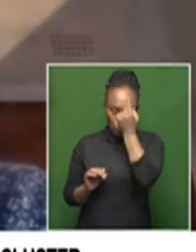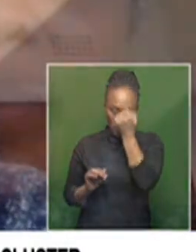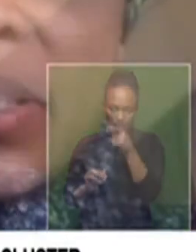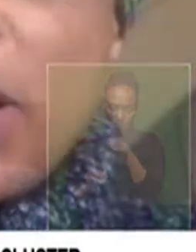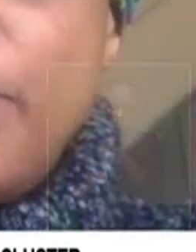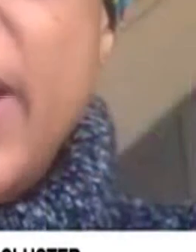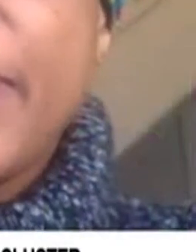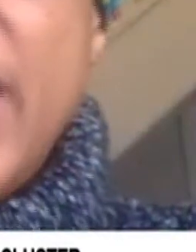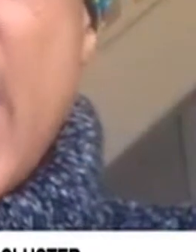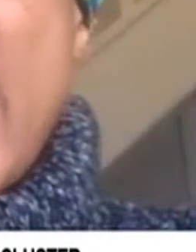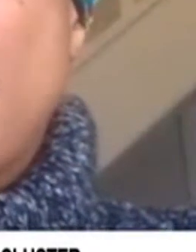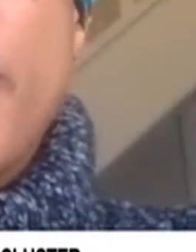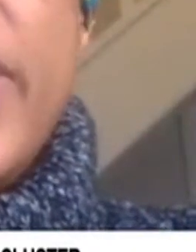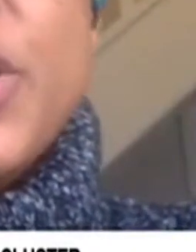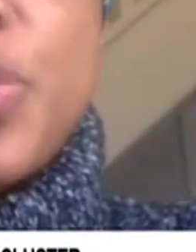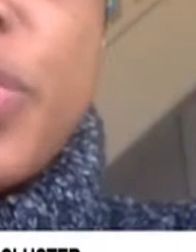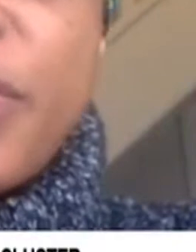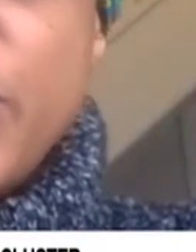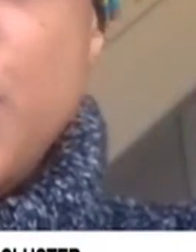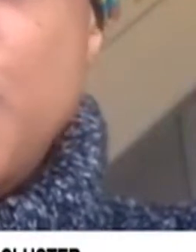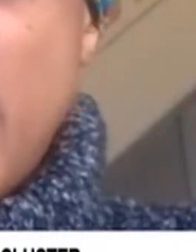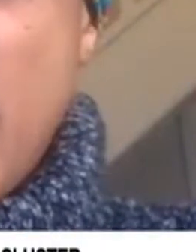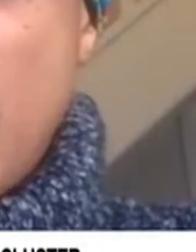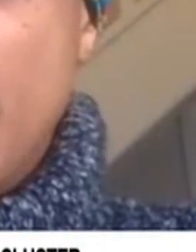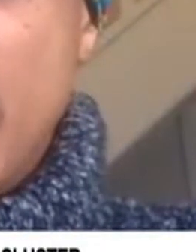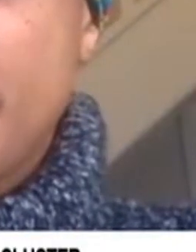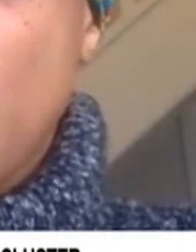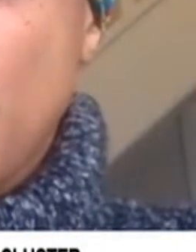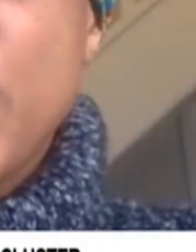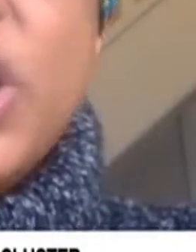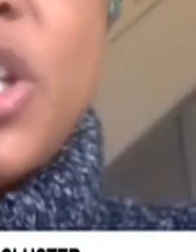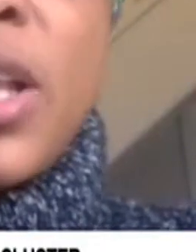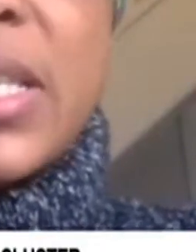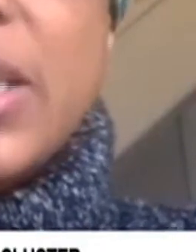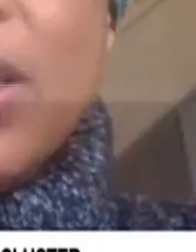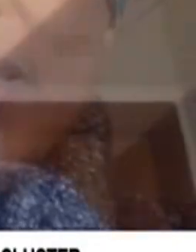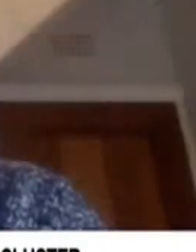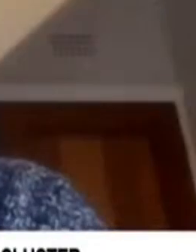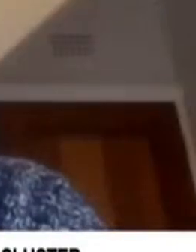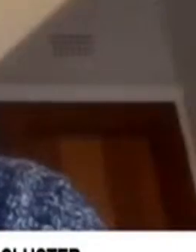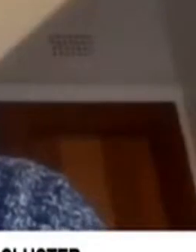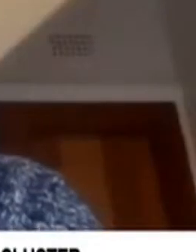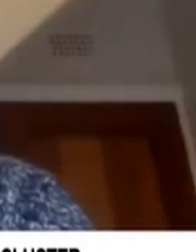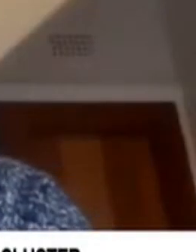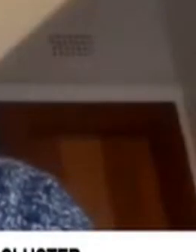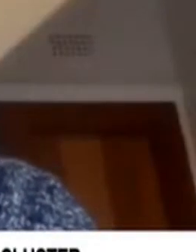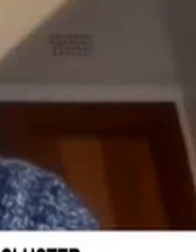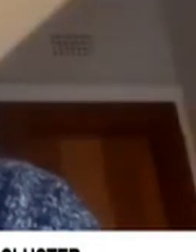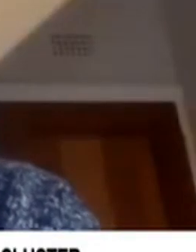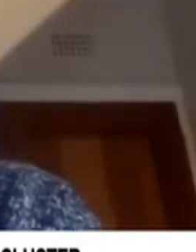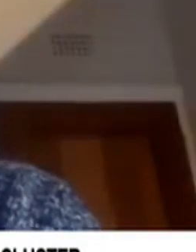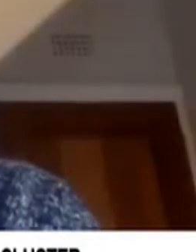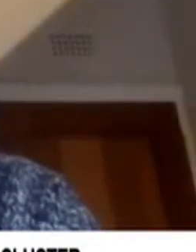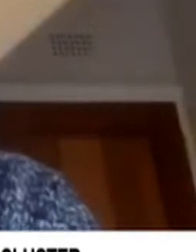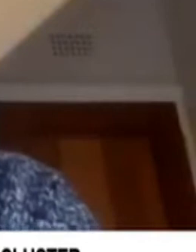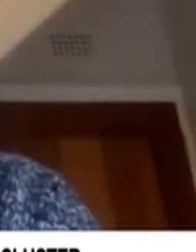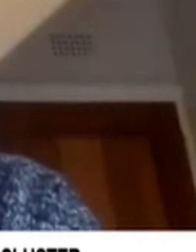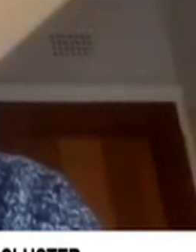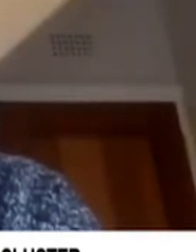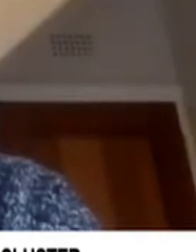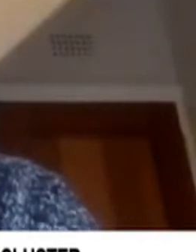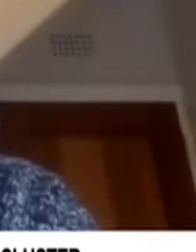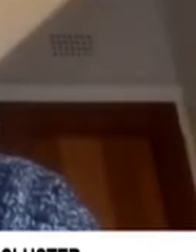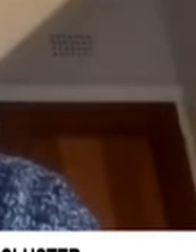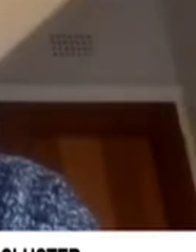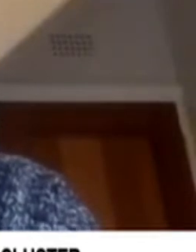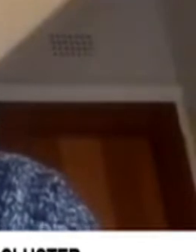gets done by SAHPRA. We're ready to move on to our questions answer session. But while we prepare for that, I just wanted to